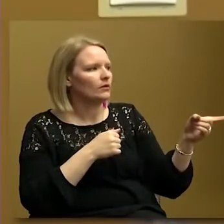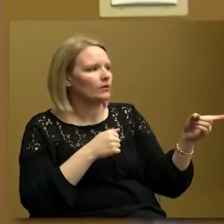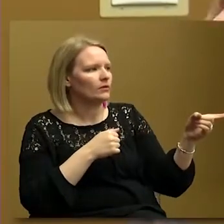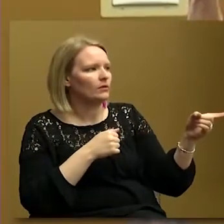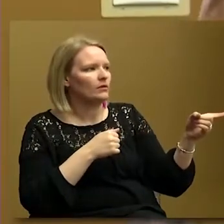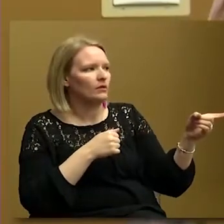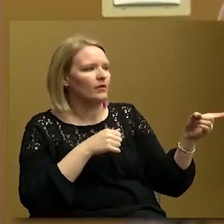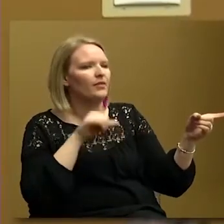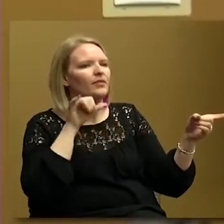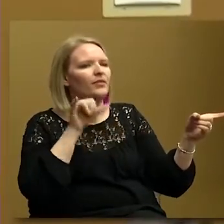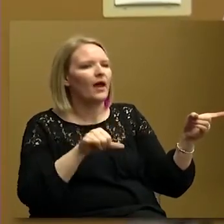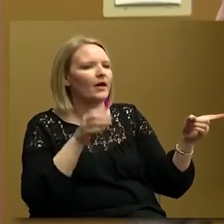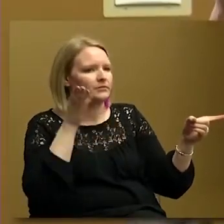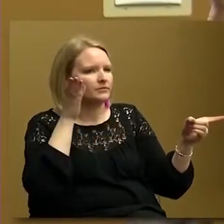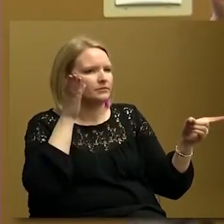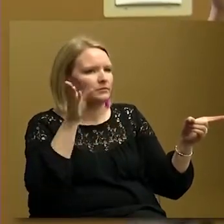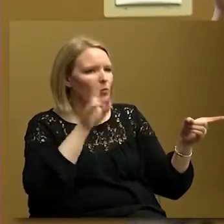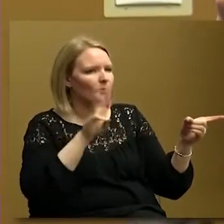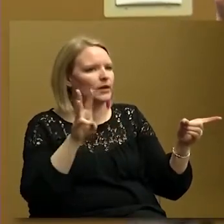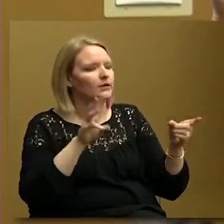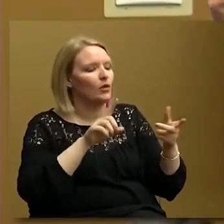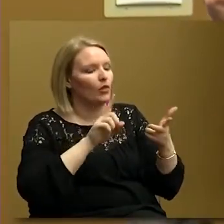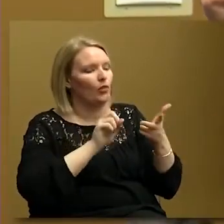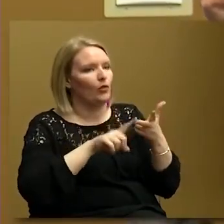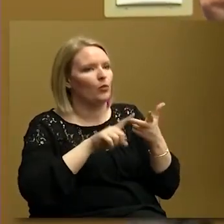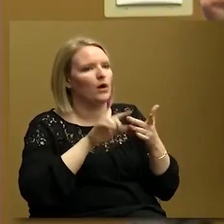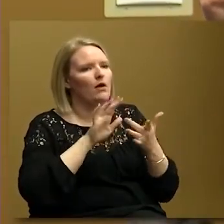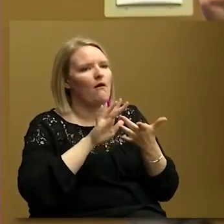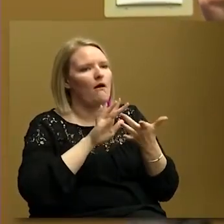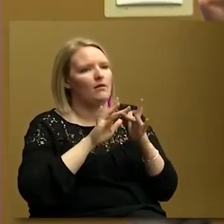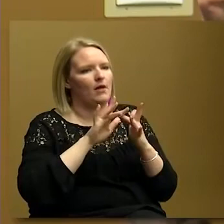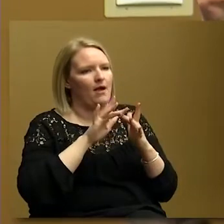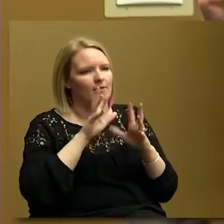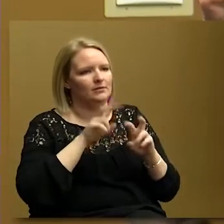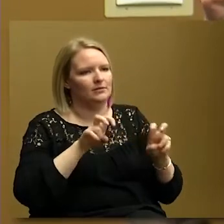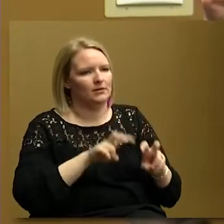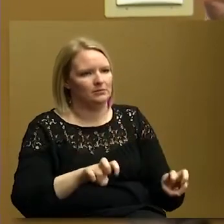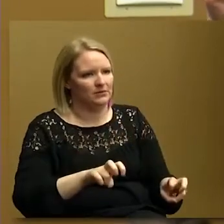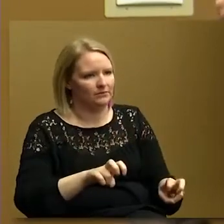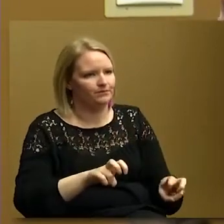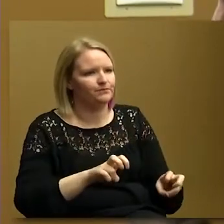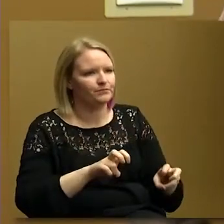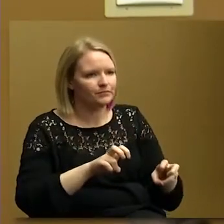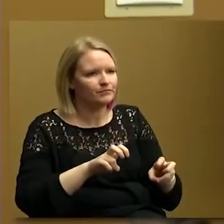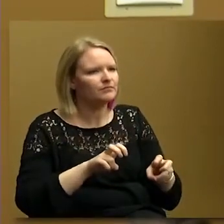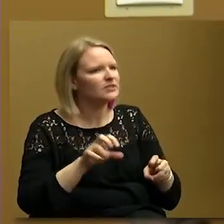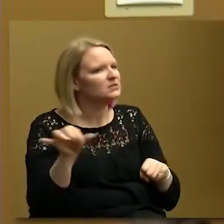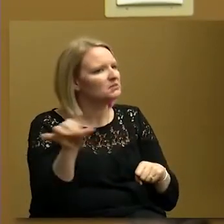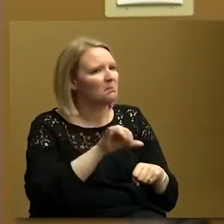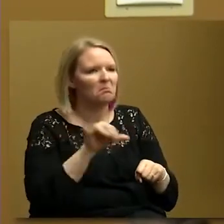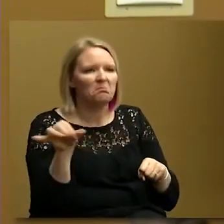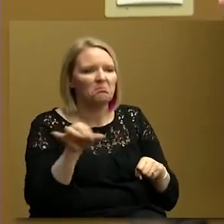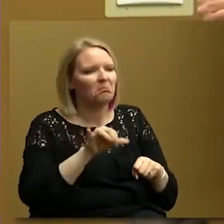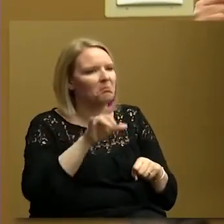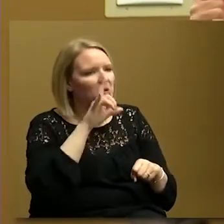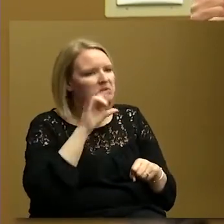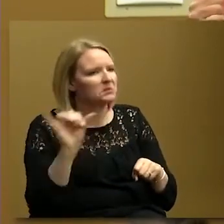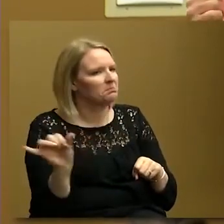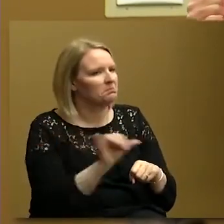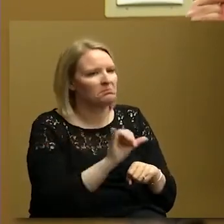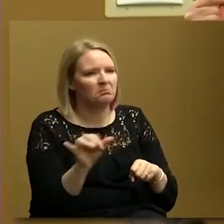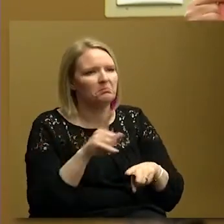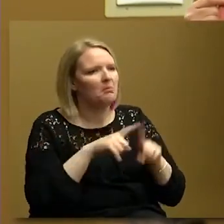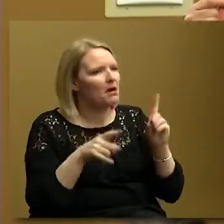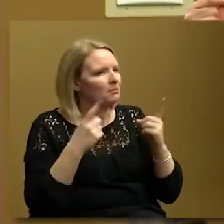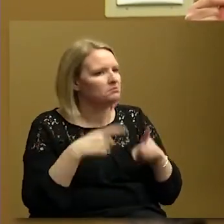2. The third one is an online assessment. It's the same thing. It's online,